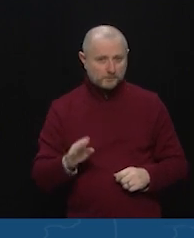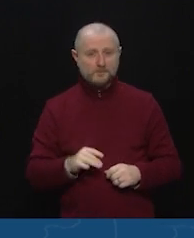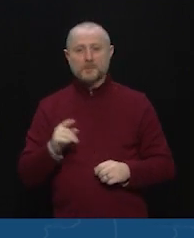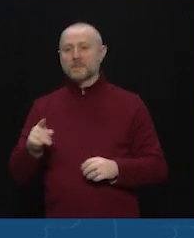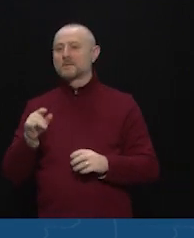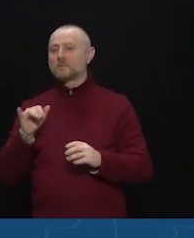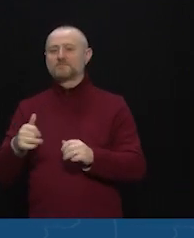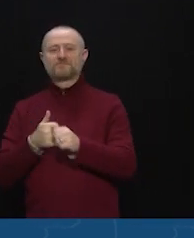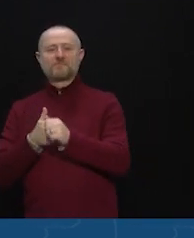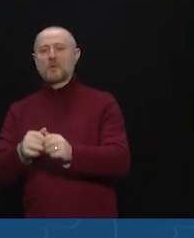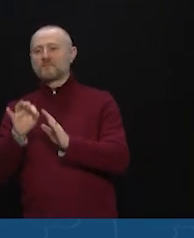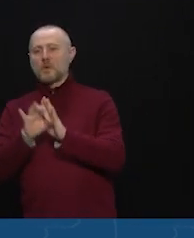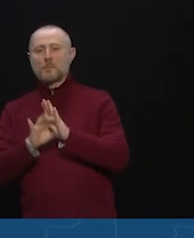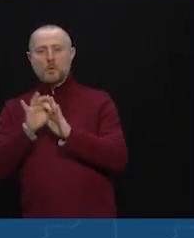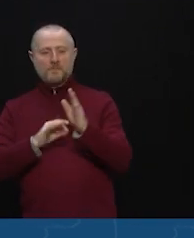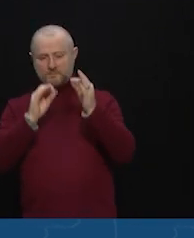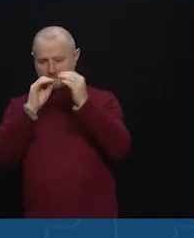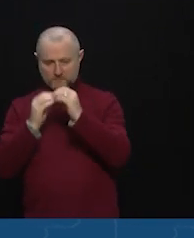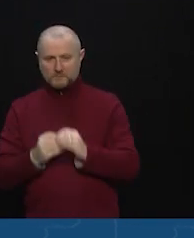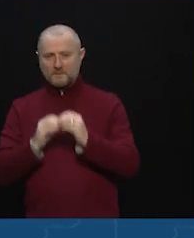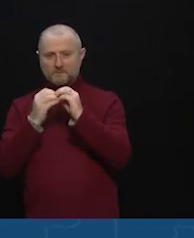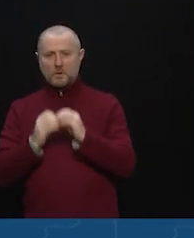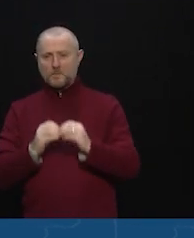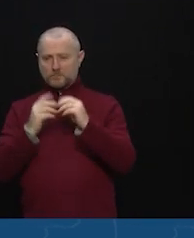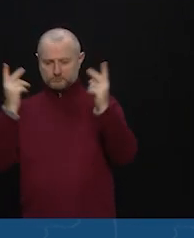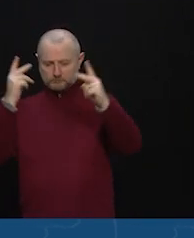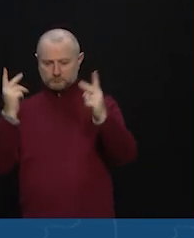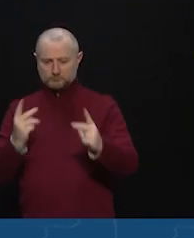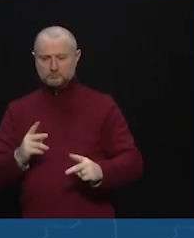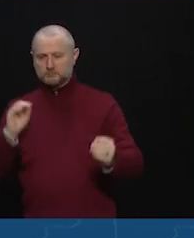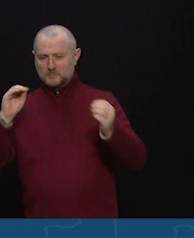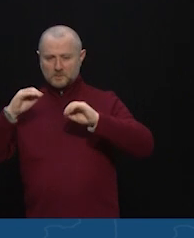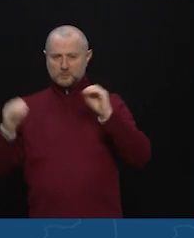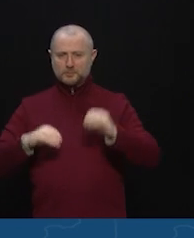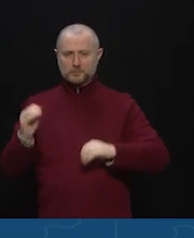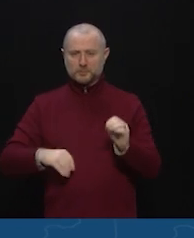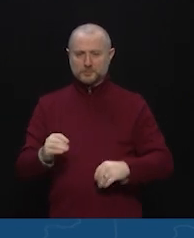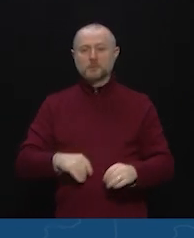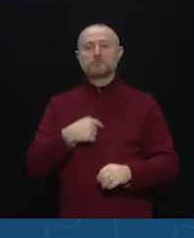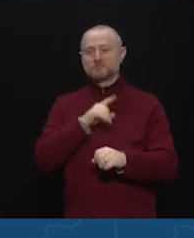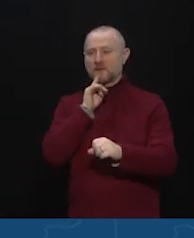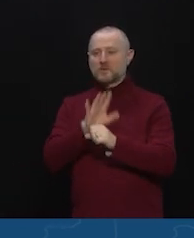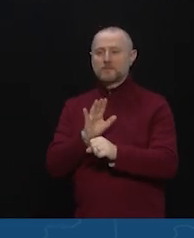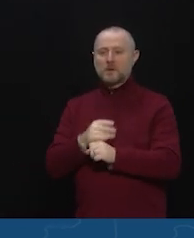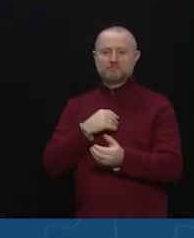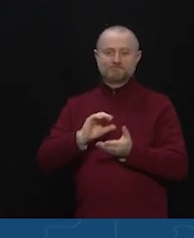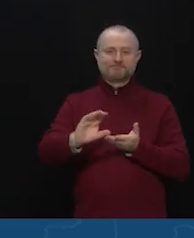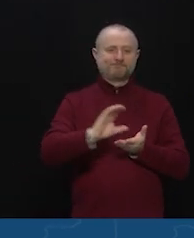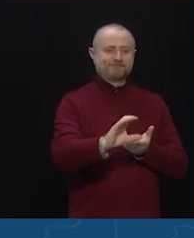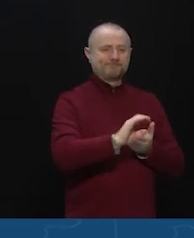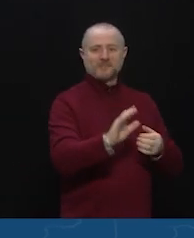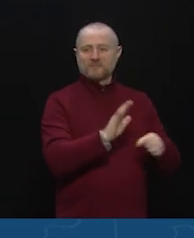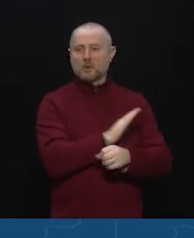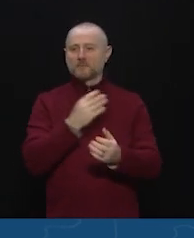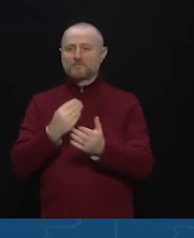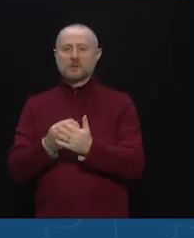So we're taking the foundation aid formula, we're fully funding it, which was the commitment, and that has school aid growing at